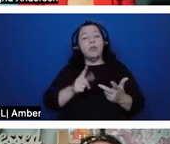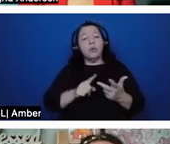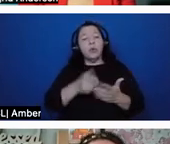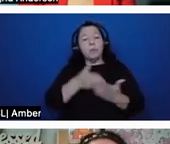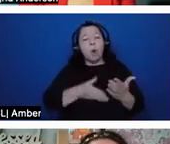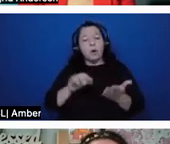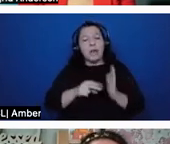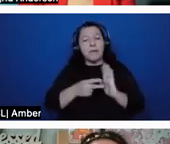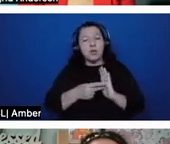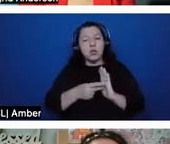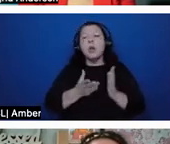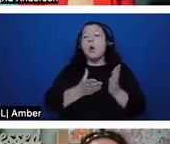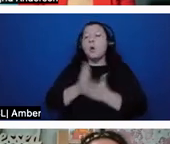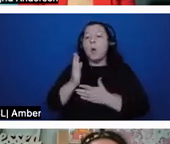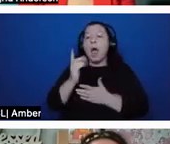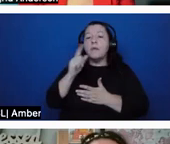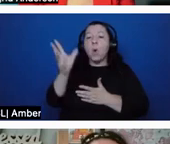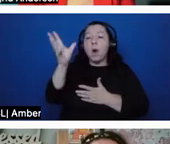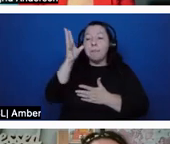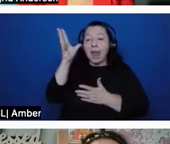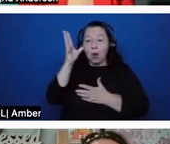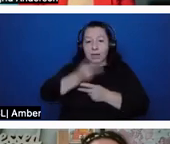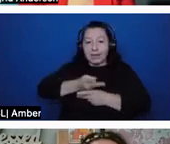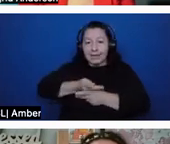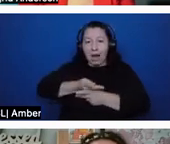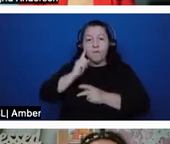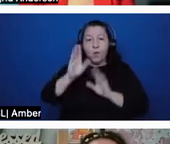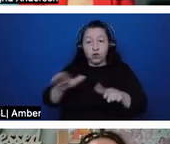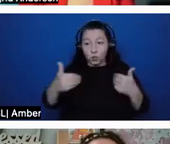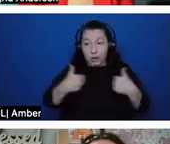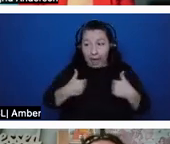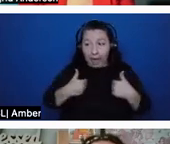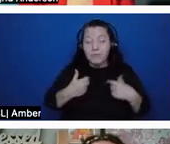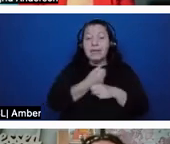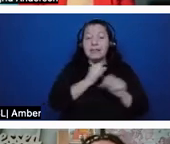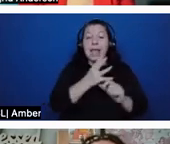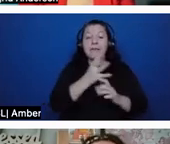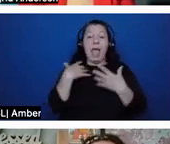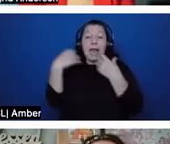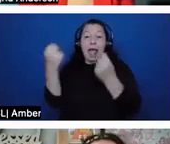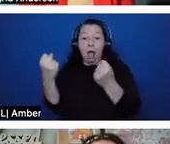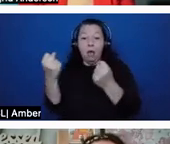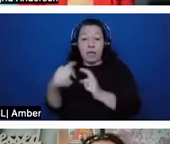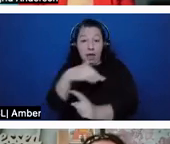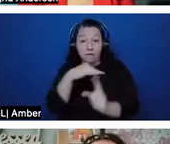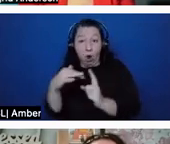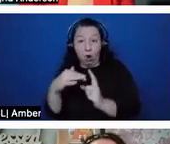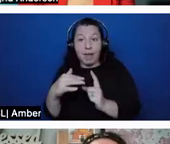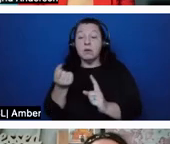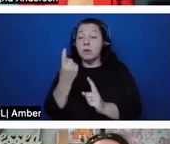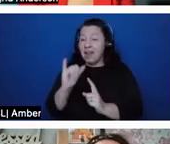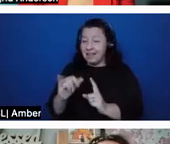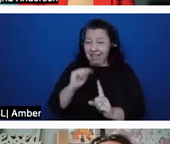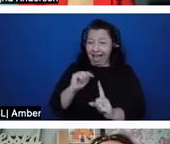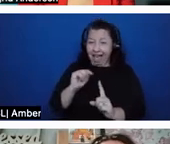is the right to parent the children we have in safe and healthy environments. And that one is kind of like the real